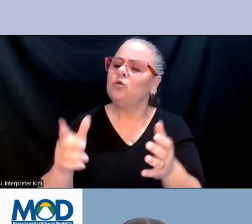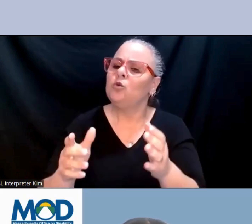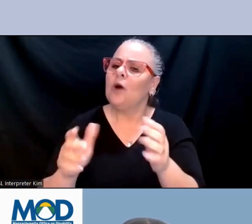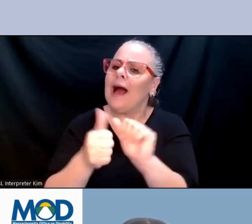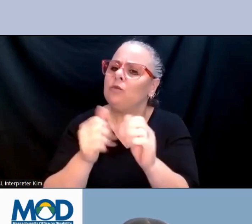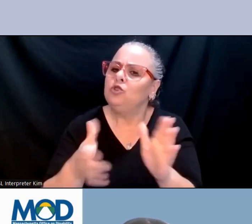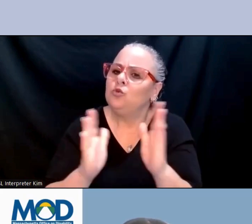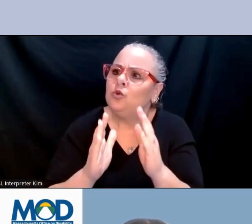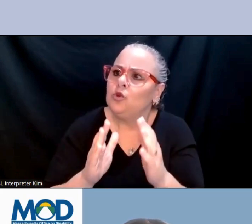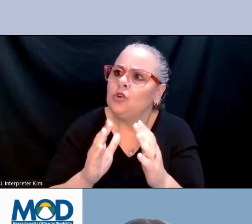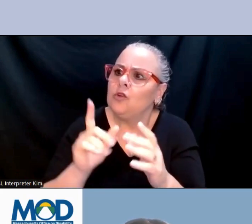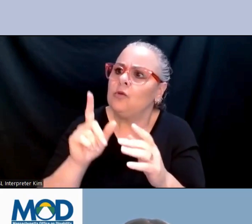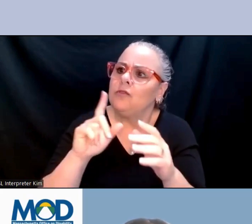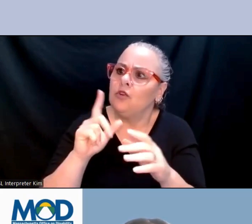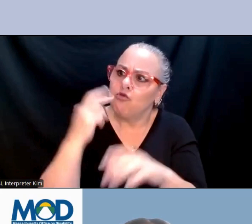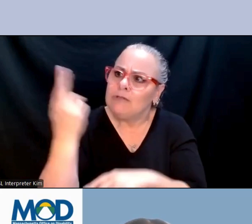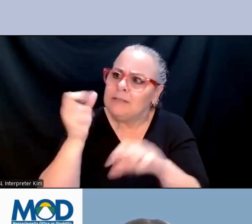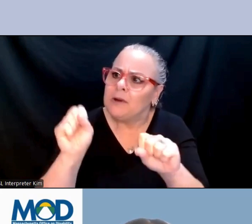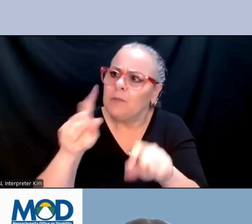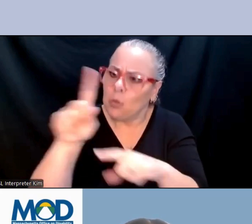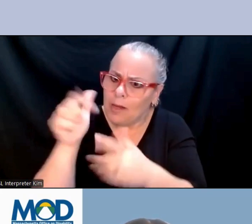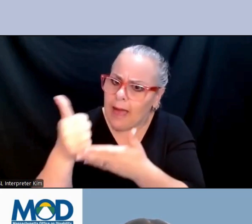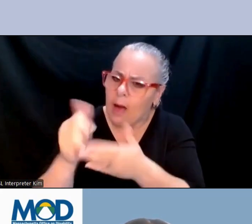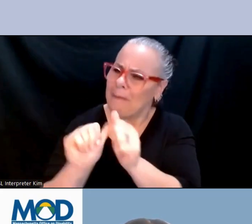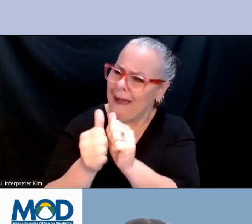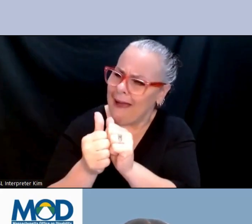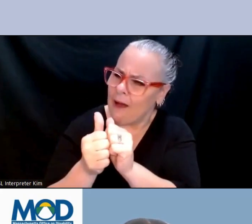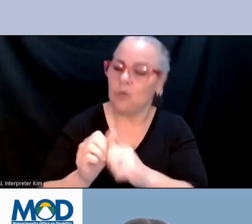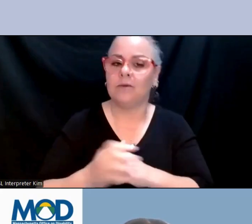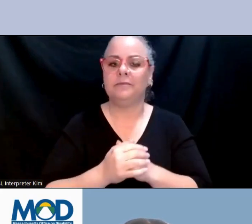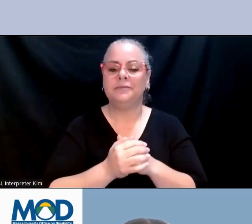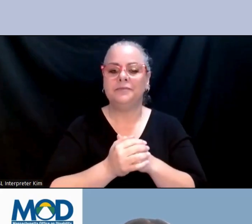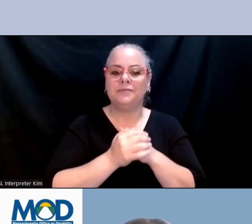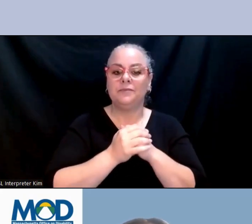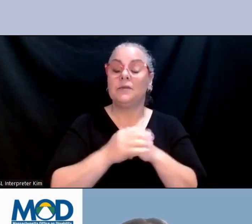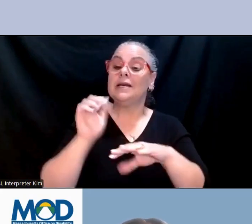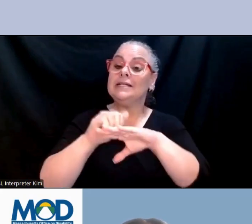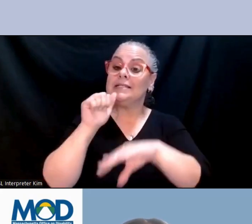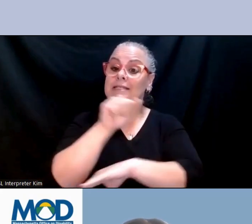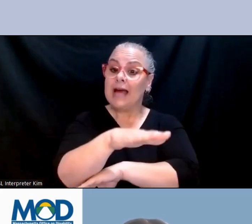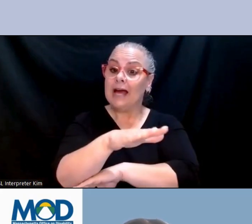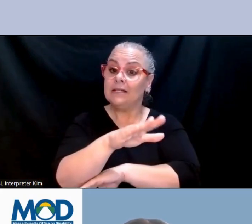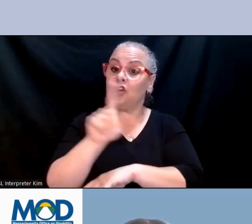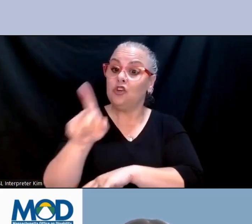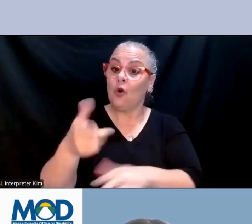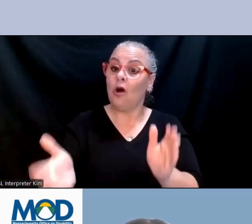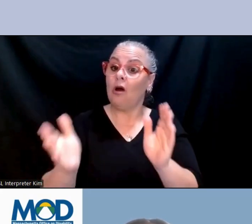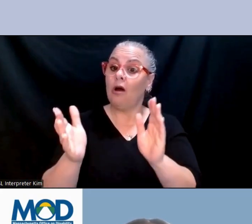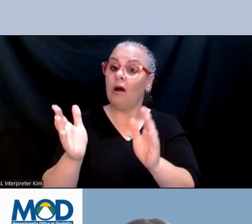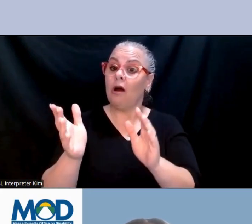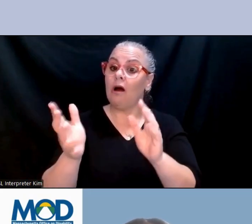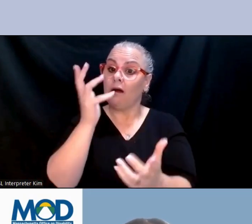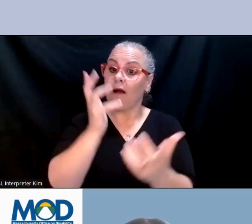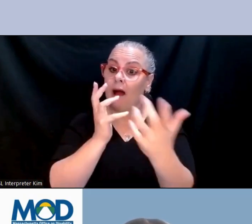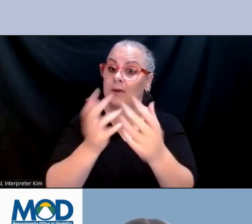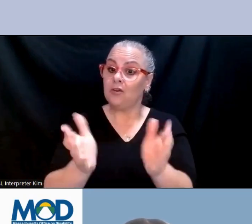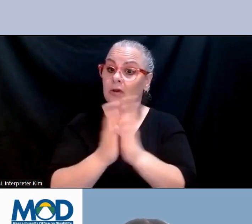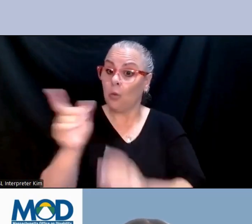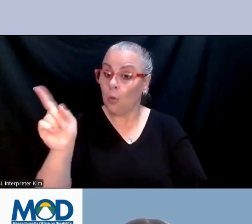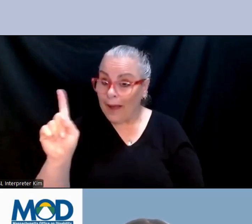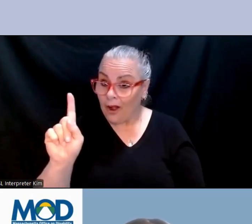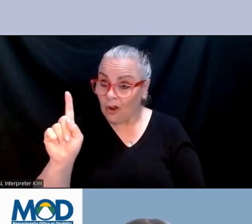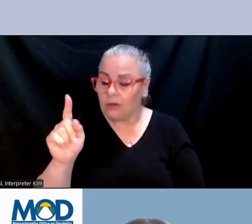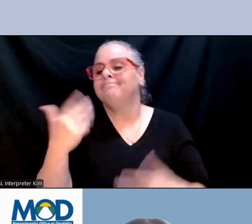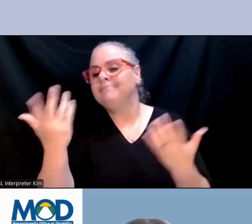help. Where you send your reasonable accommodation request depends on where you work. If you are a government